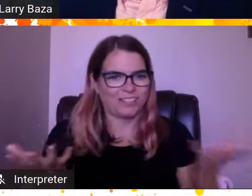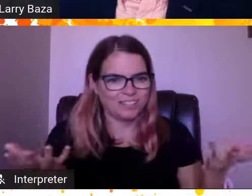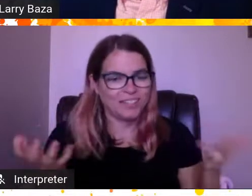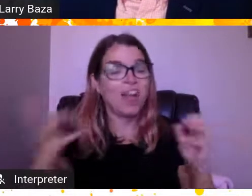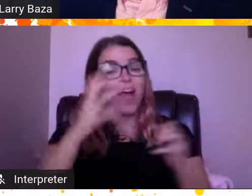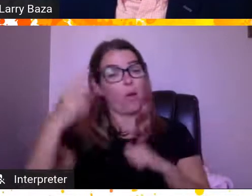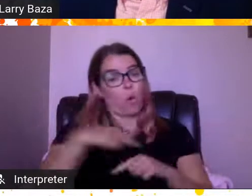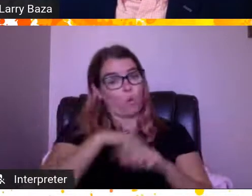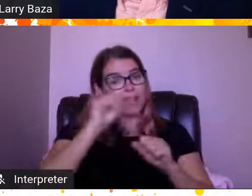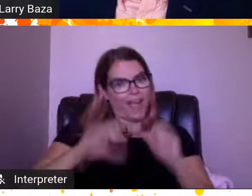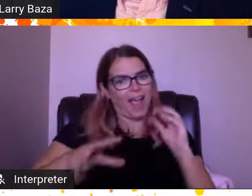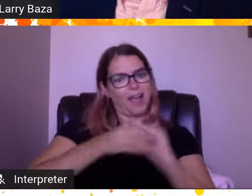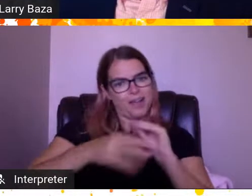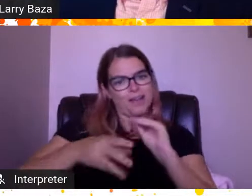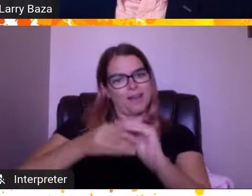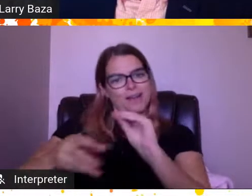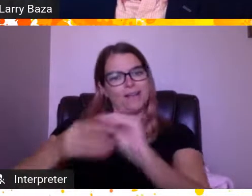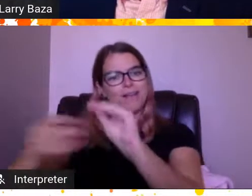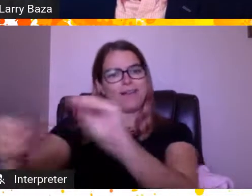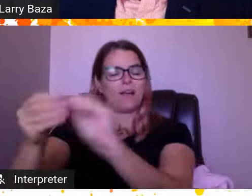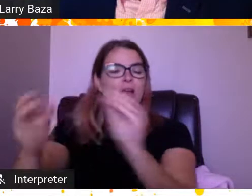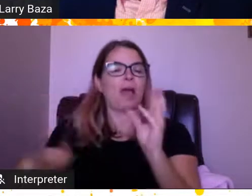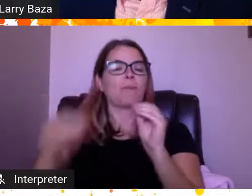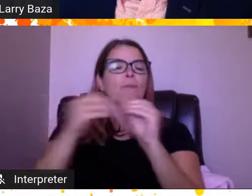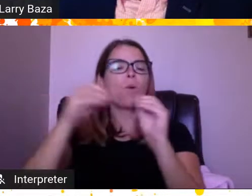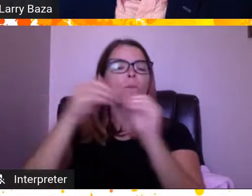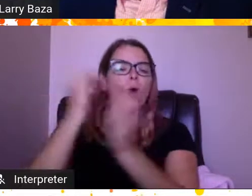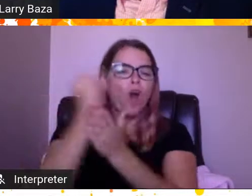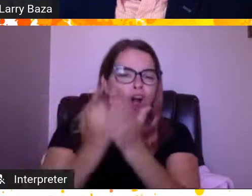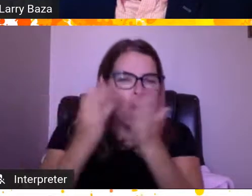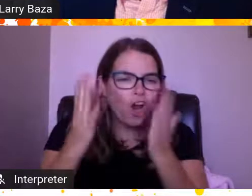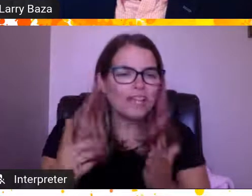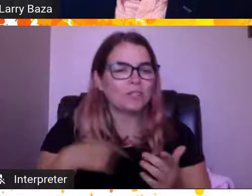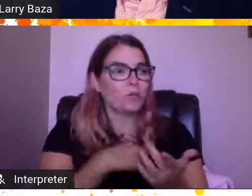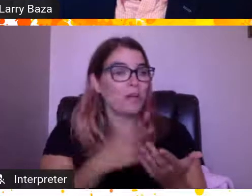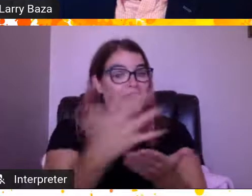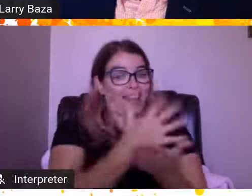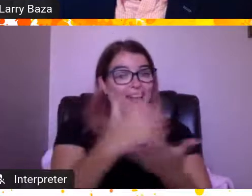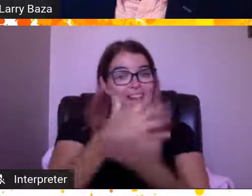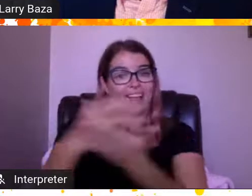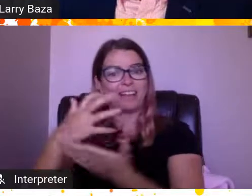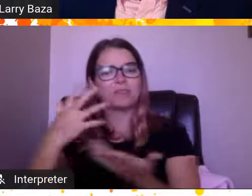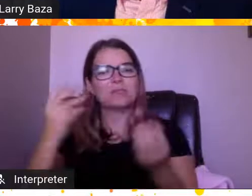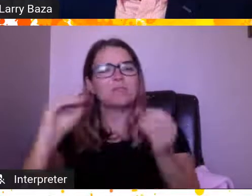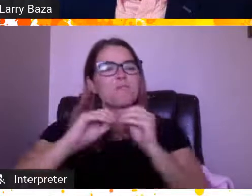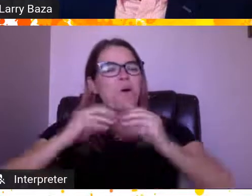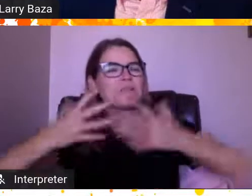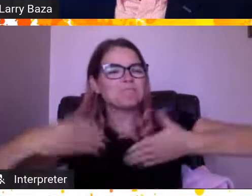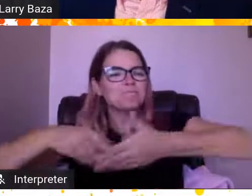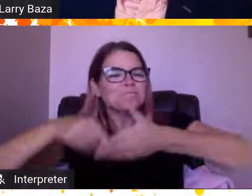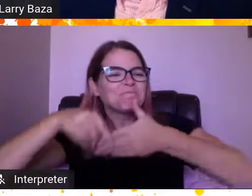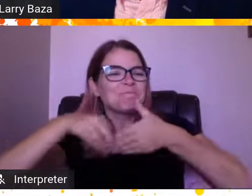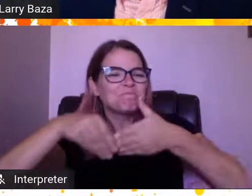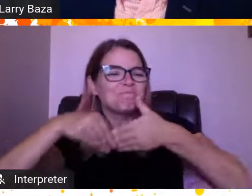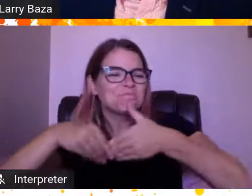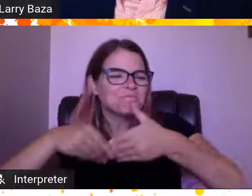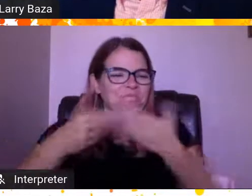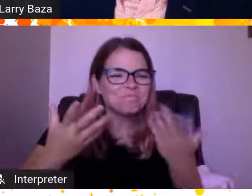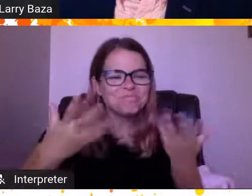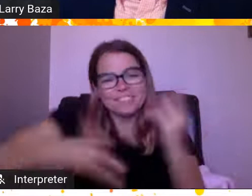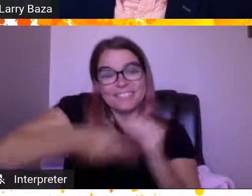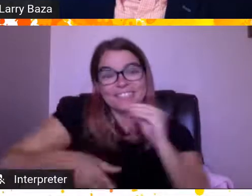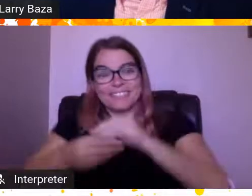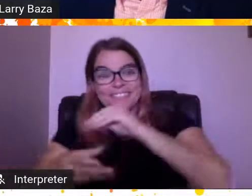to the tour and incorporate more artists as they're added to our collection. So we get to be a little more light on our